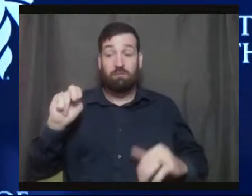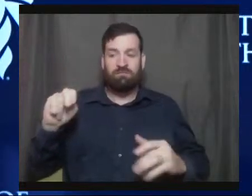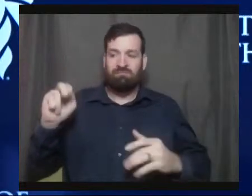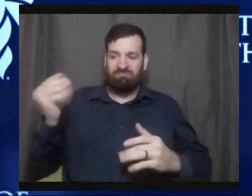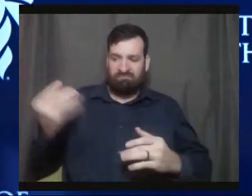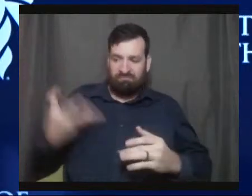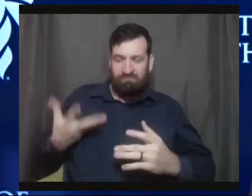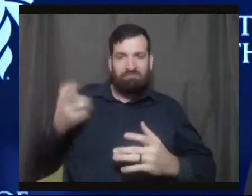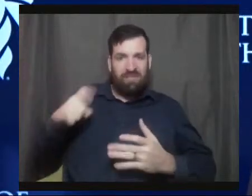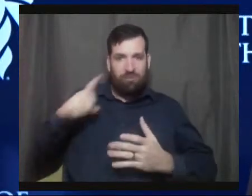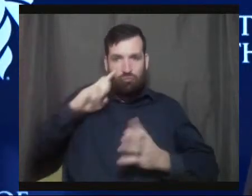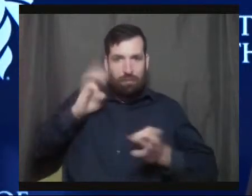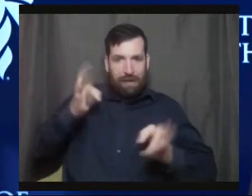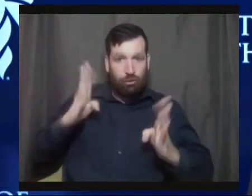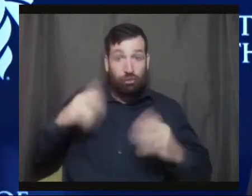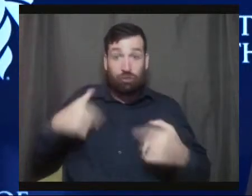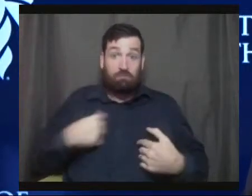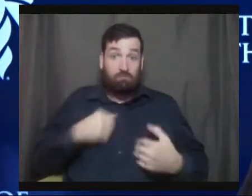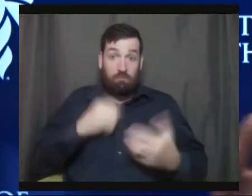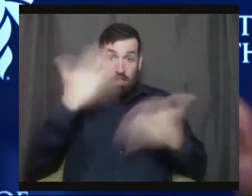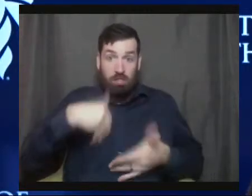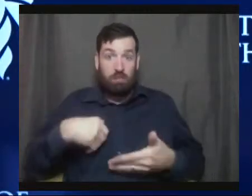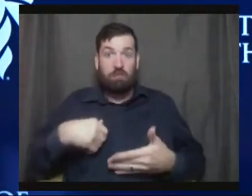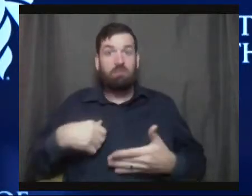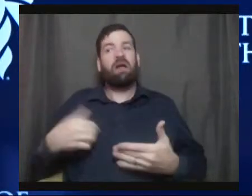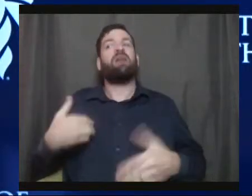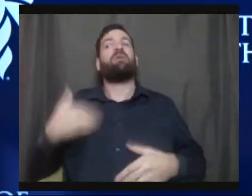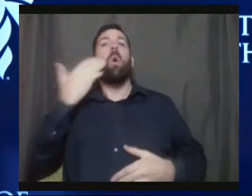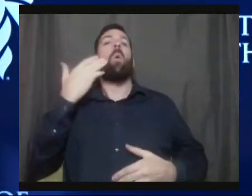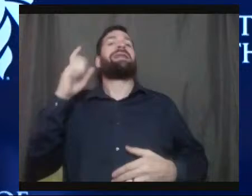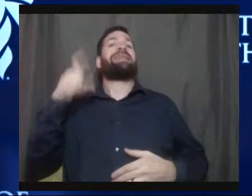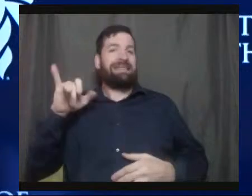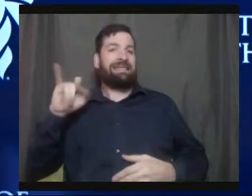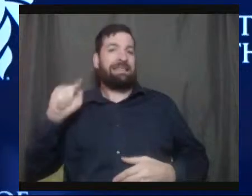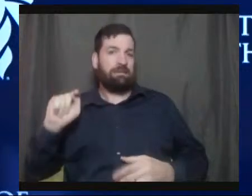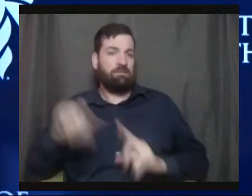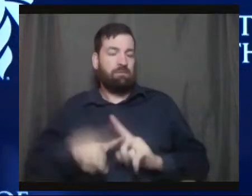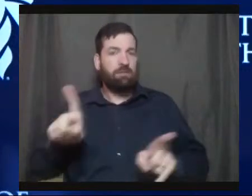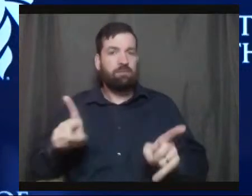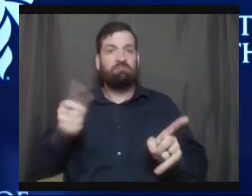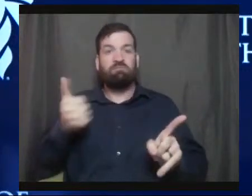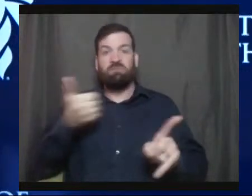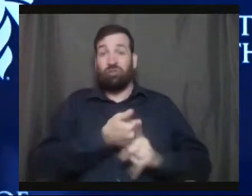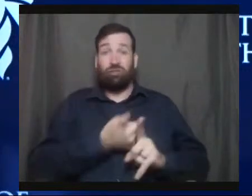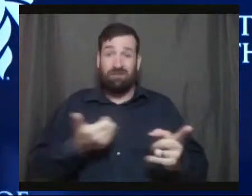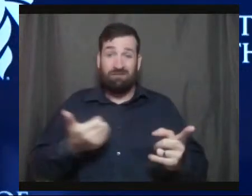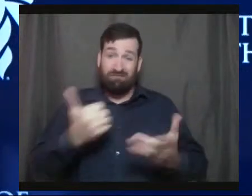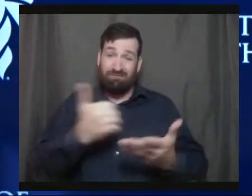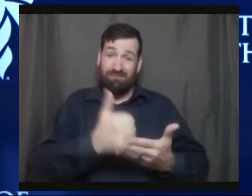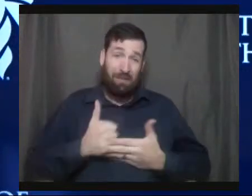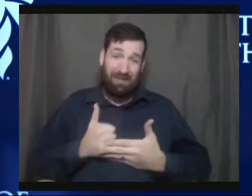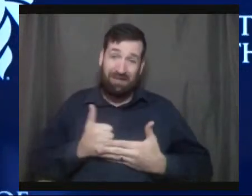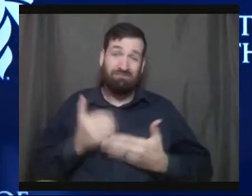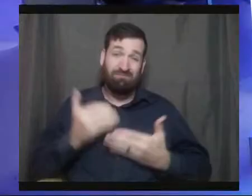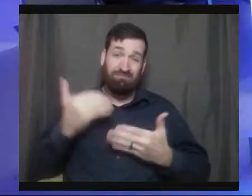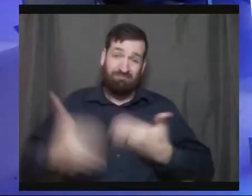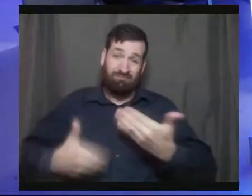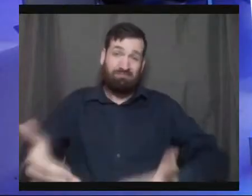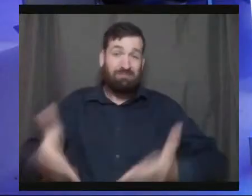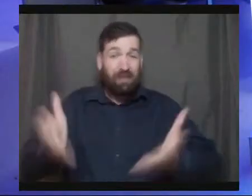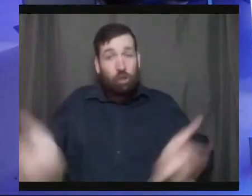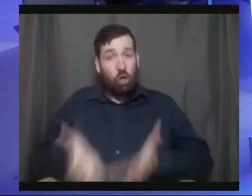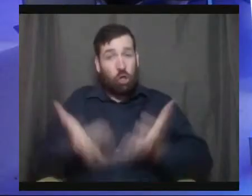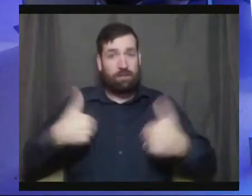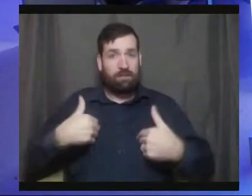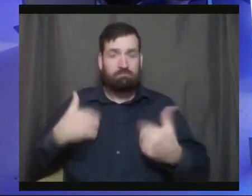to that I wasn't. I just knew I needed it done. But she helped me along the way with this. She encouraged me. So how'd you take that